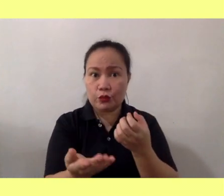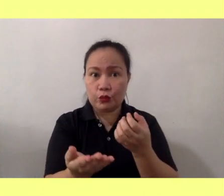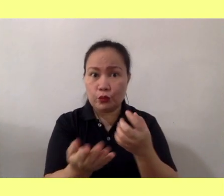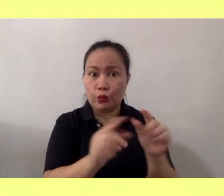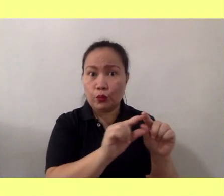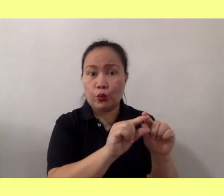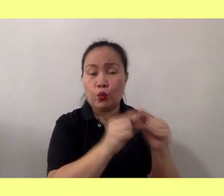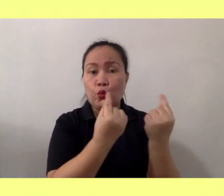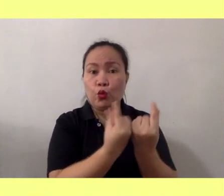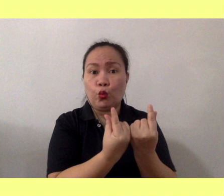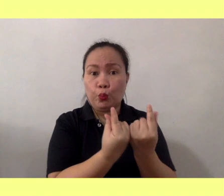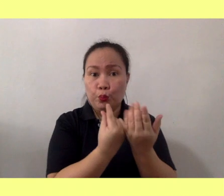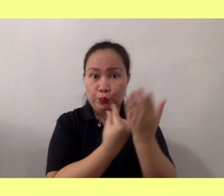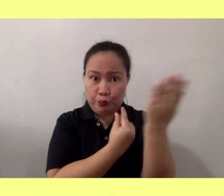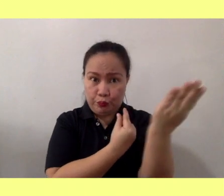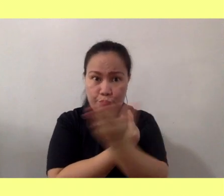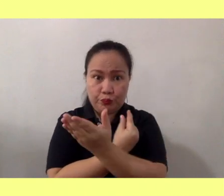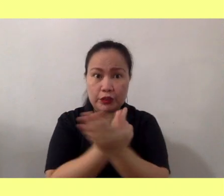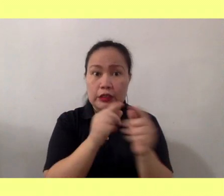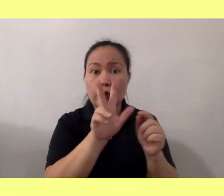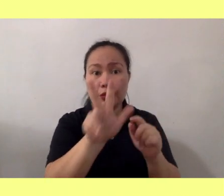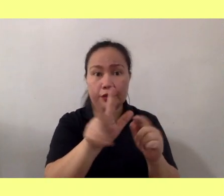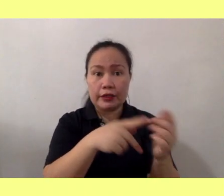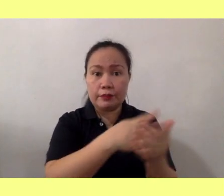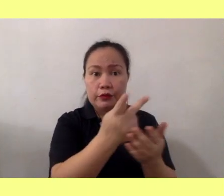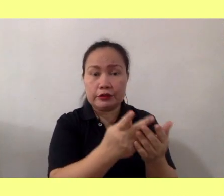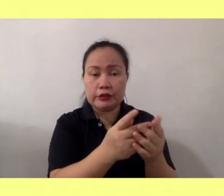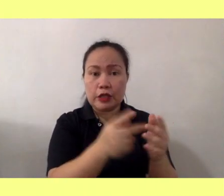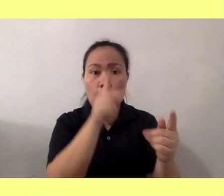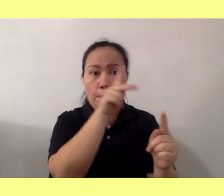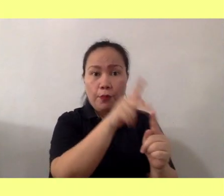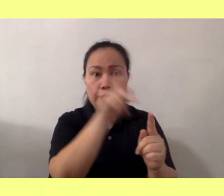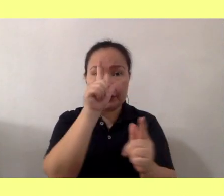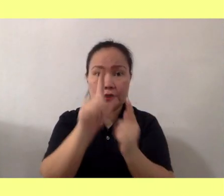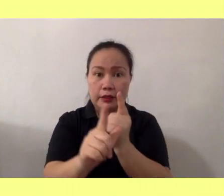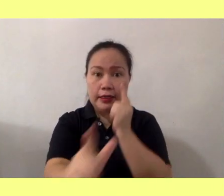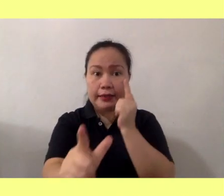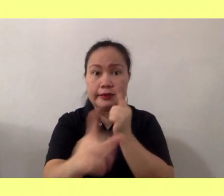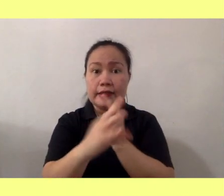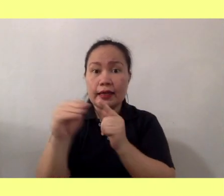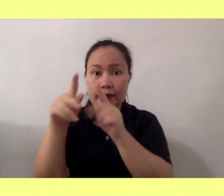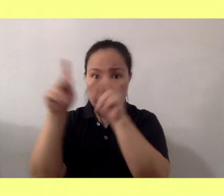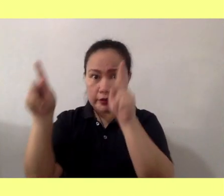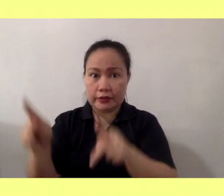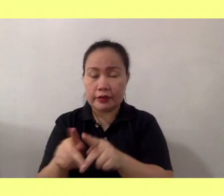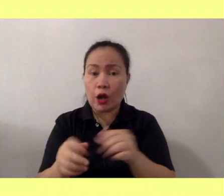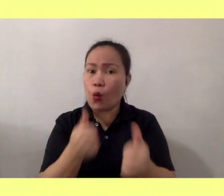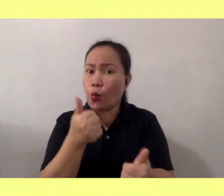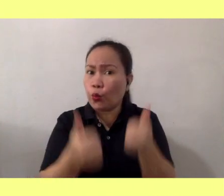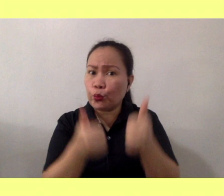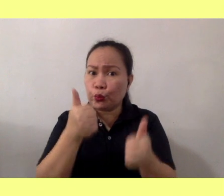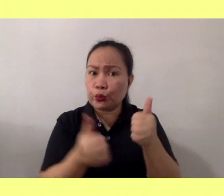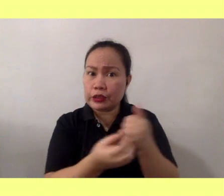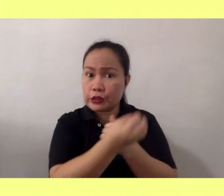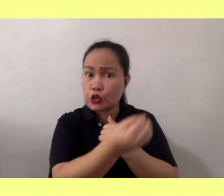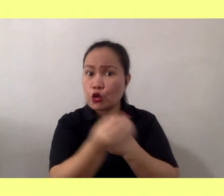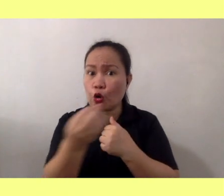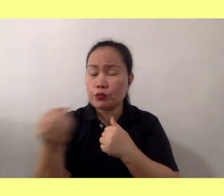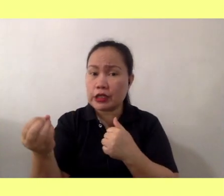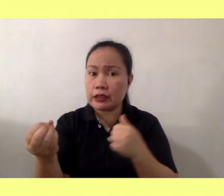categorize these objects into 3 parts: the point, the line, and the plane. Which objects do you